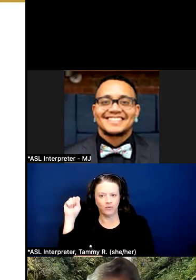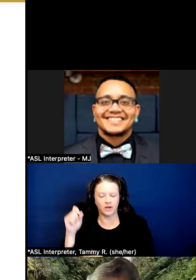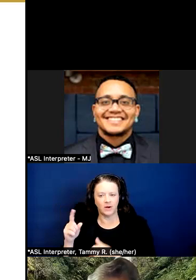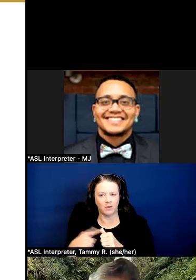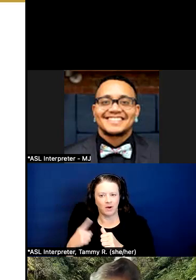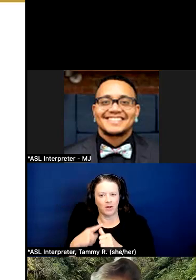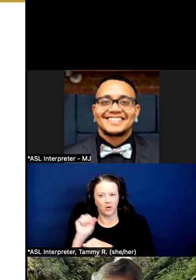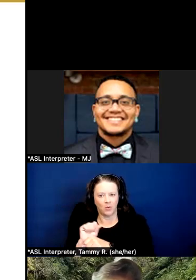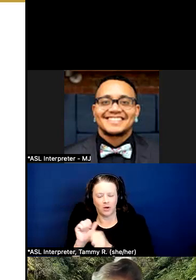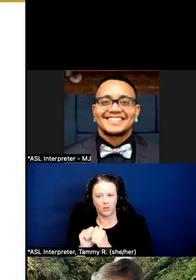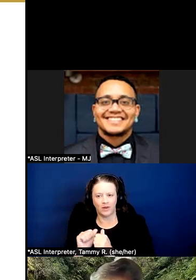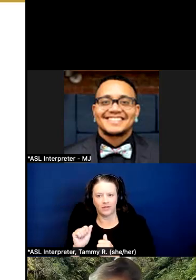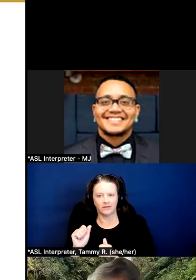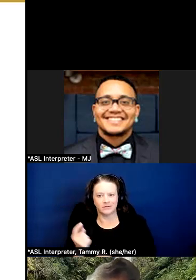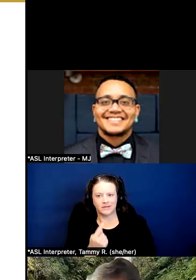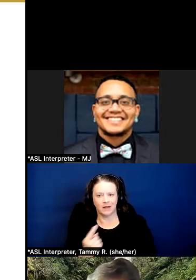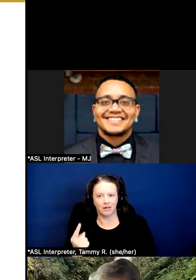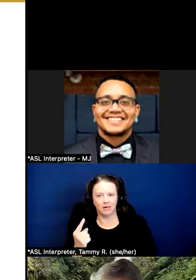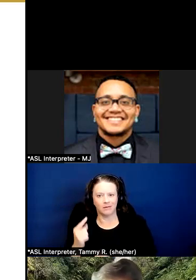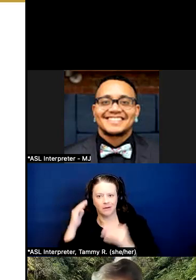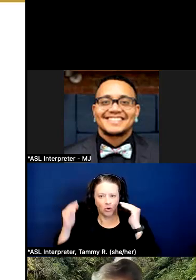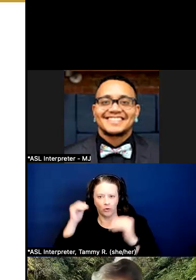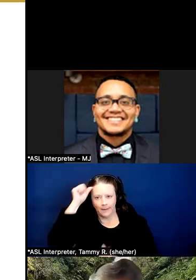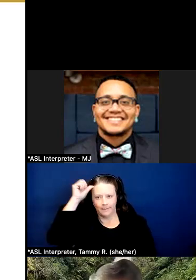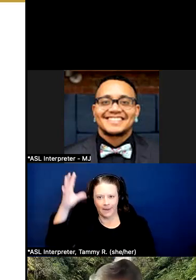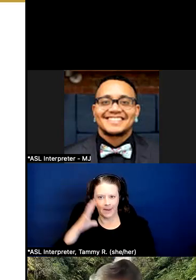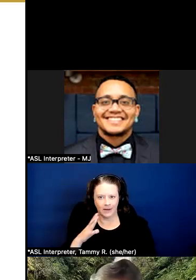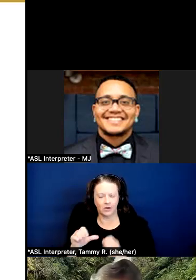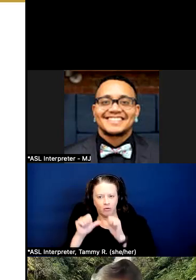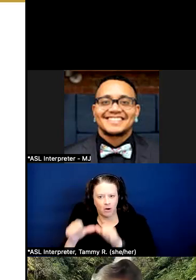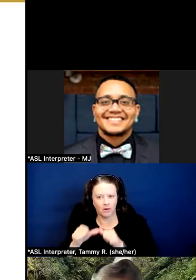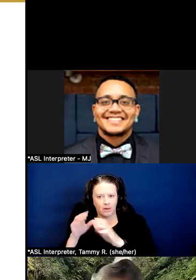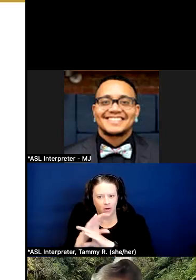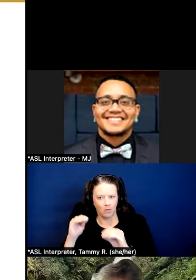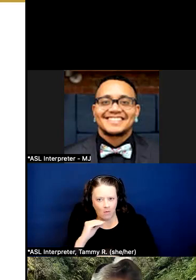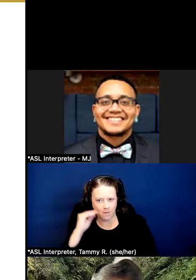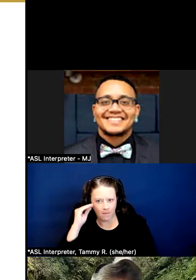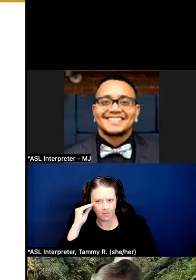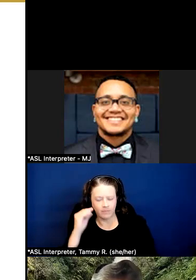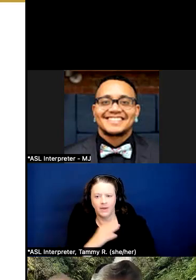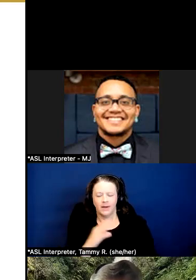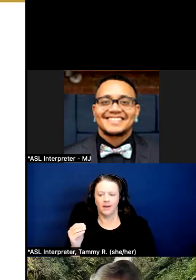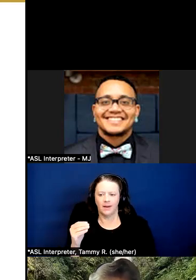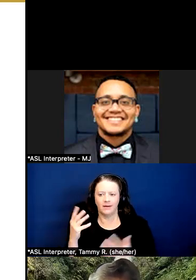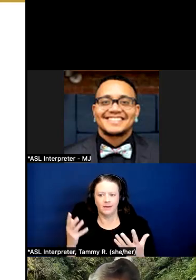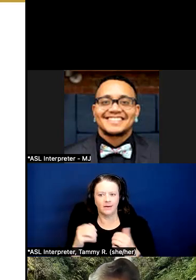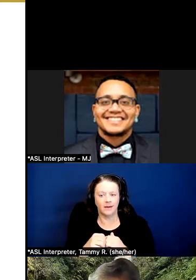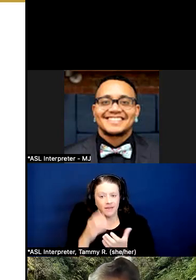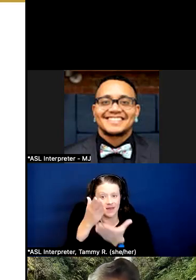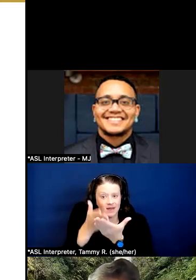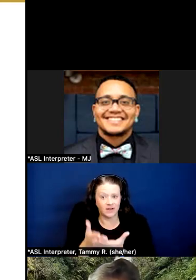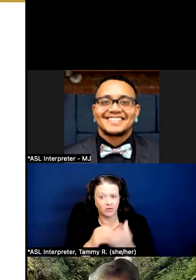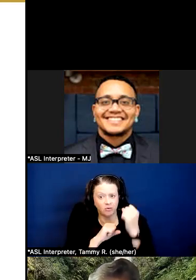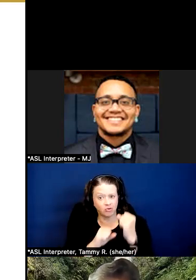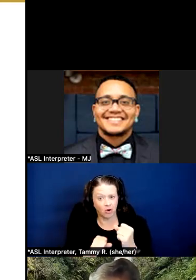single adults, single adult men, chronically homeless. And the evidence was